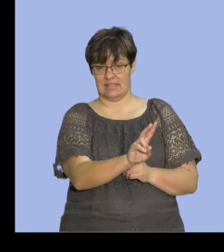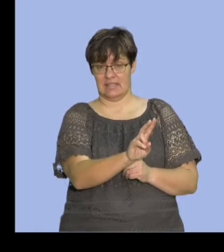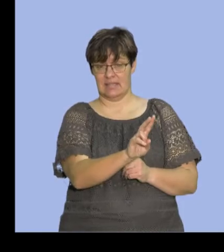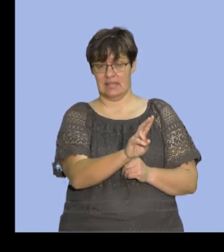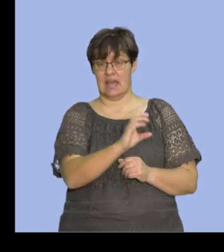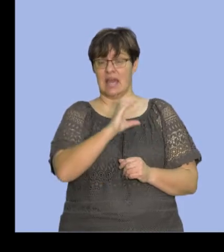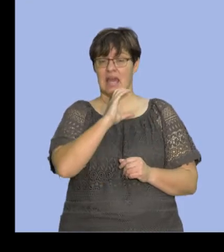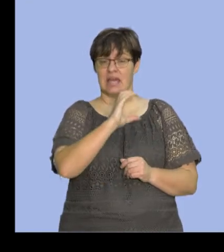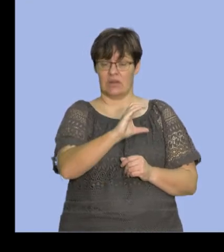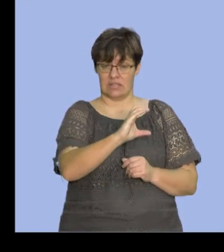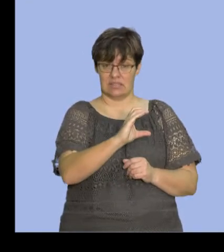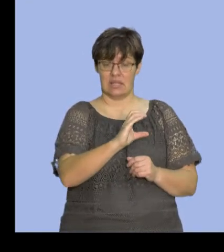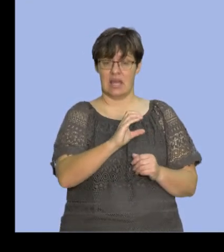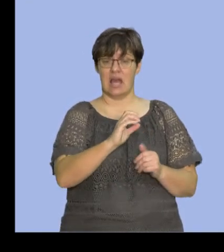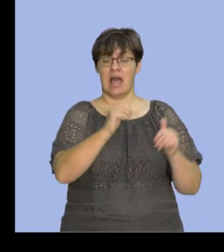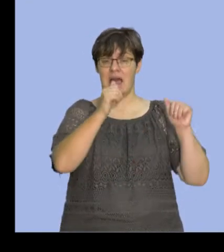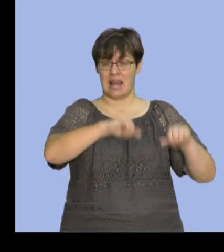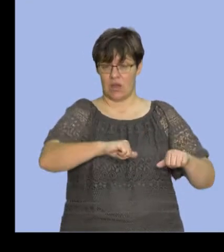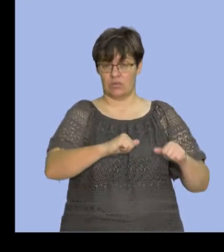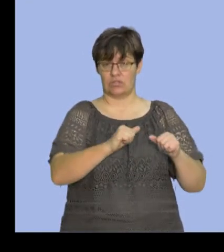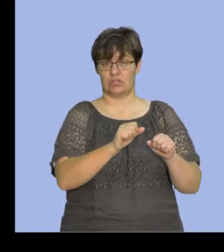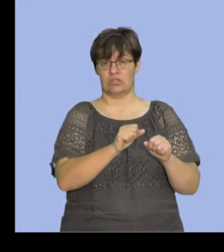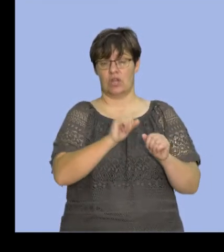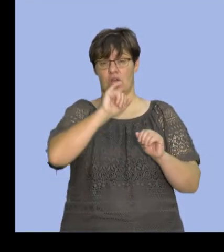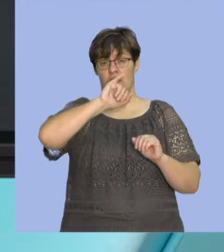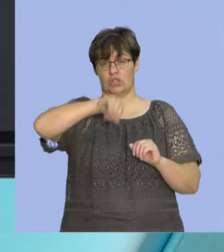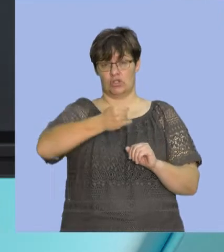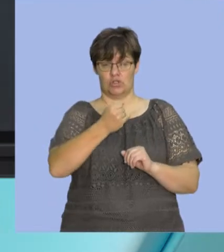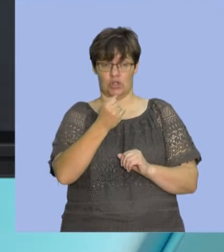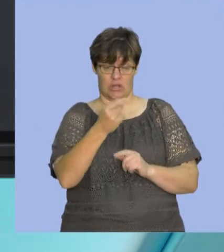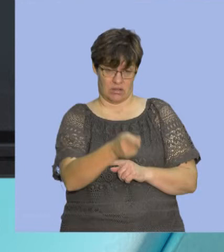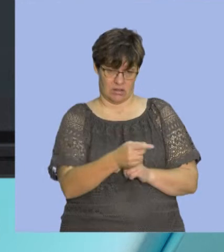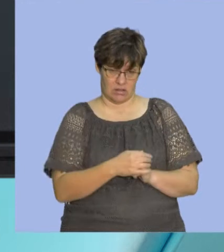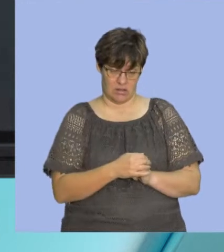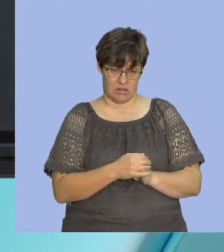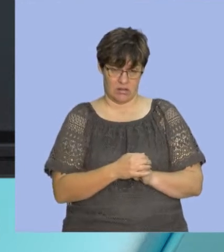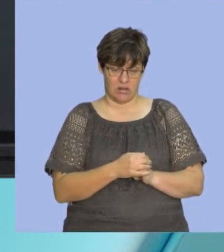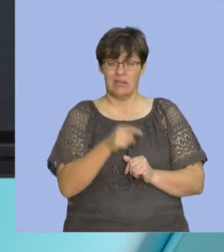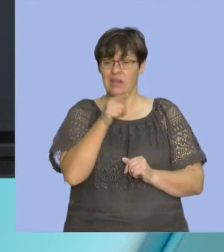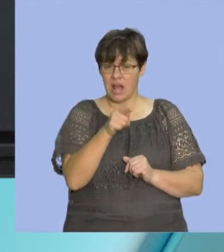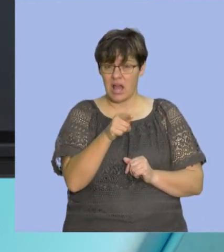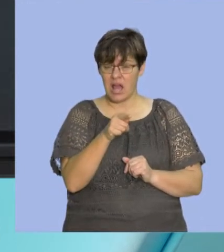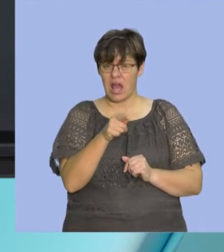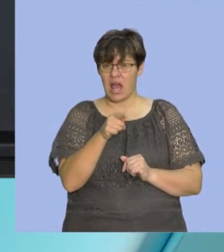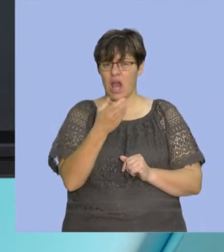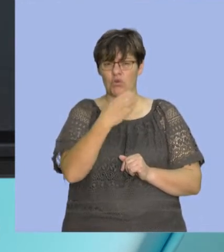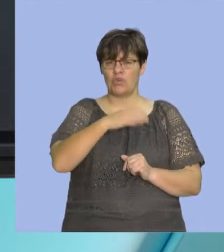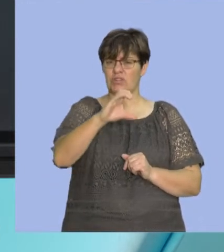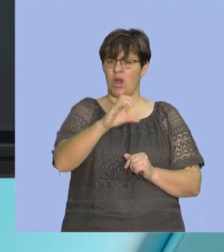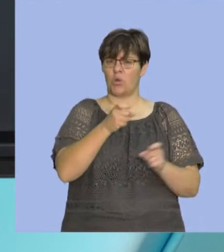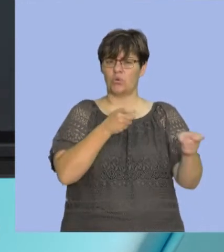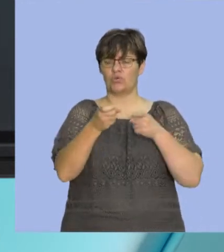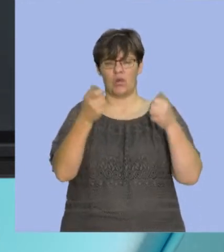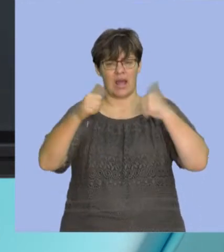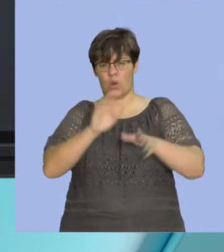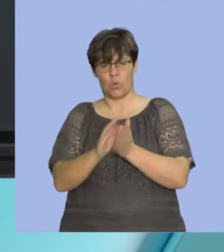creditors allowances journal. Right. So obviously, what's happening to the creditors control account? The creditors